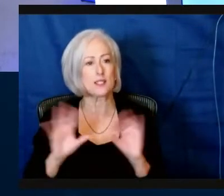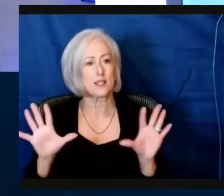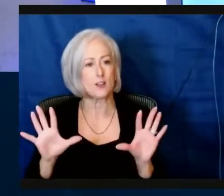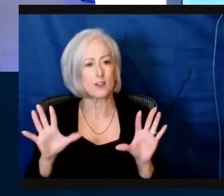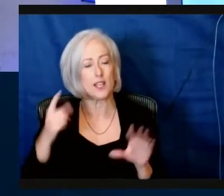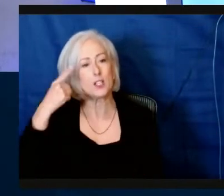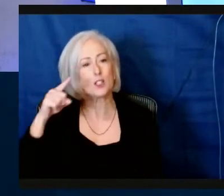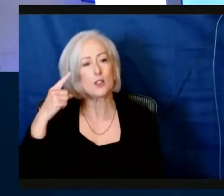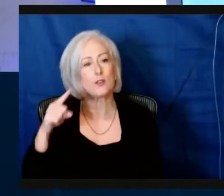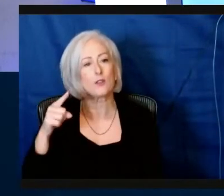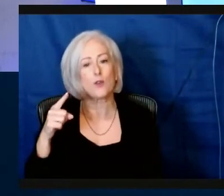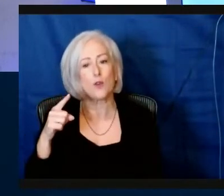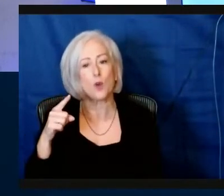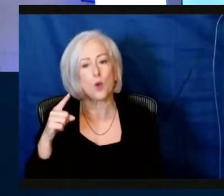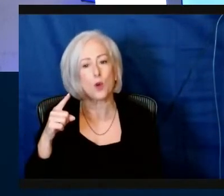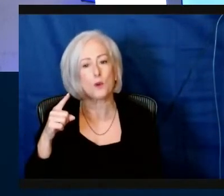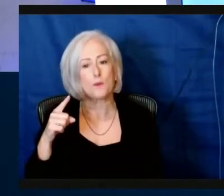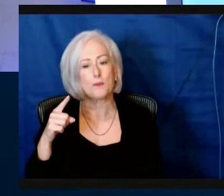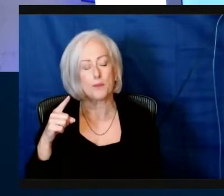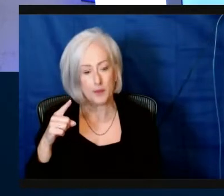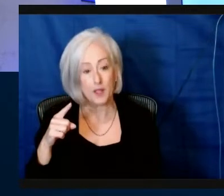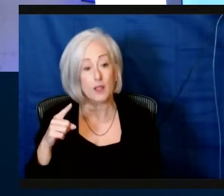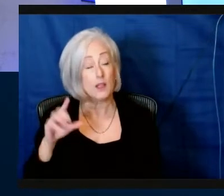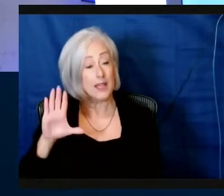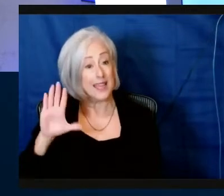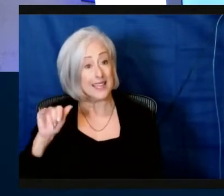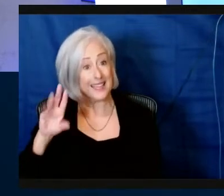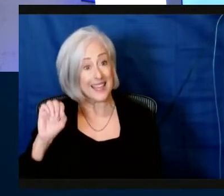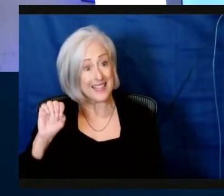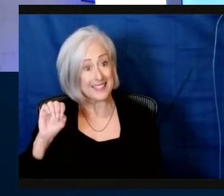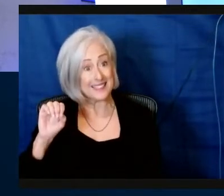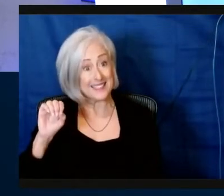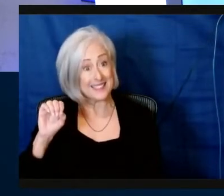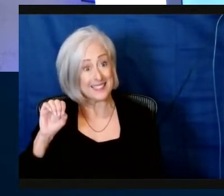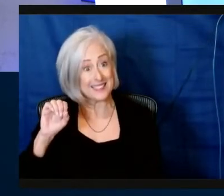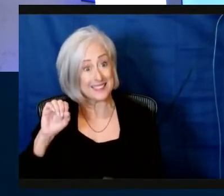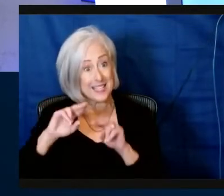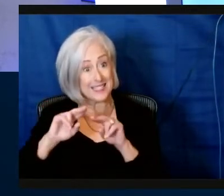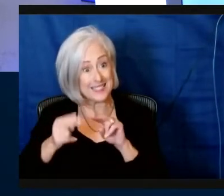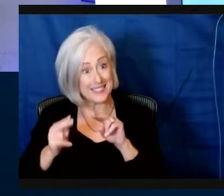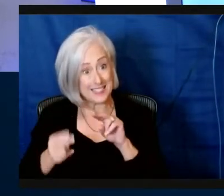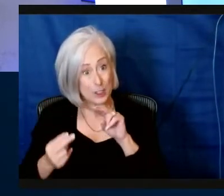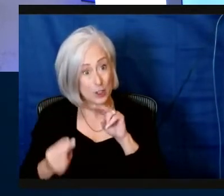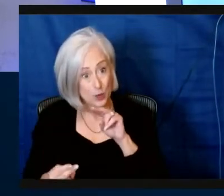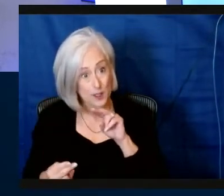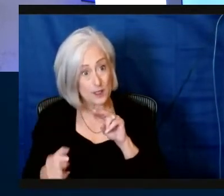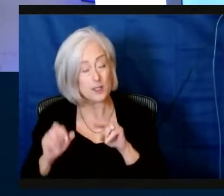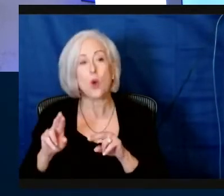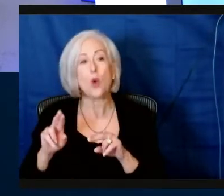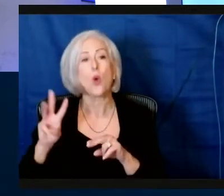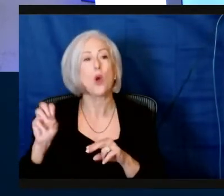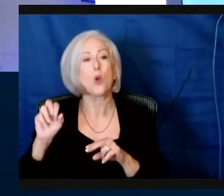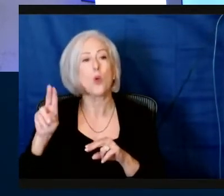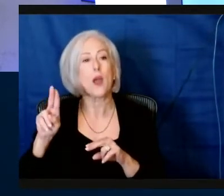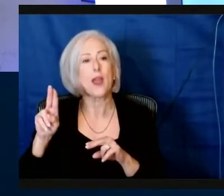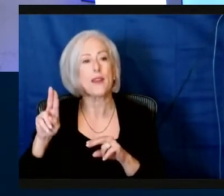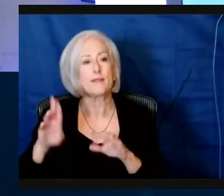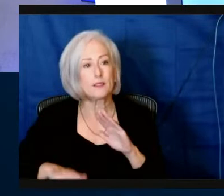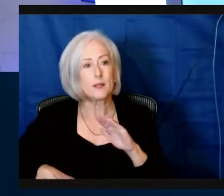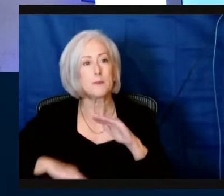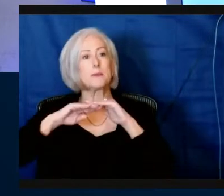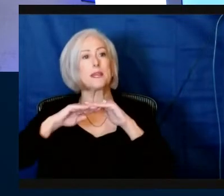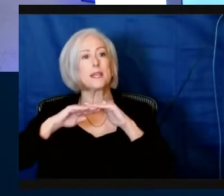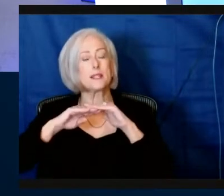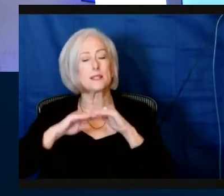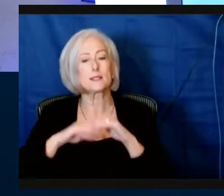writes, are cases going down, or has the current wave peaked? Are prior infections and vaccines keeping